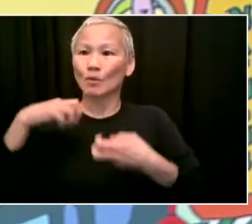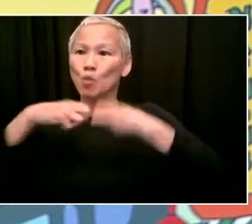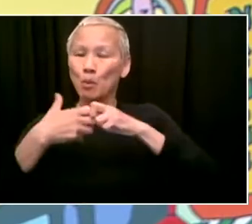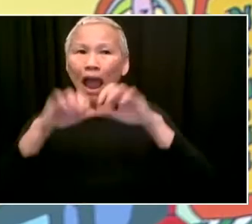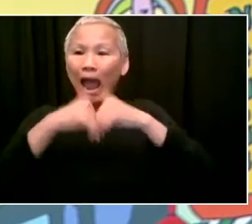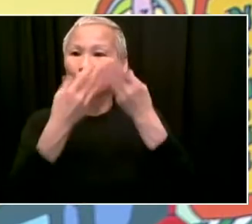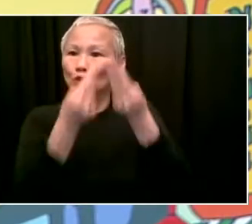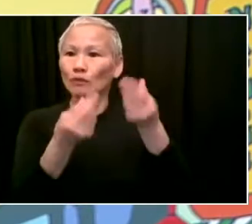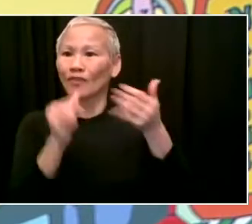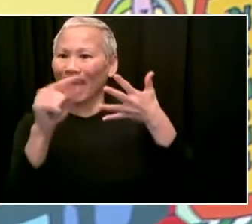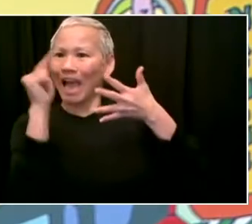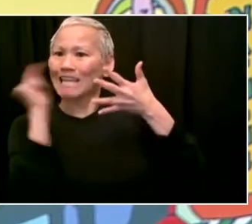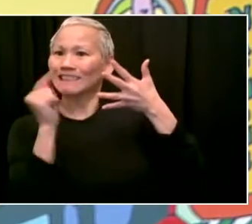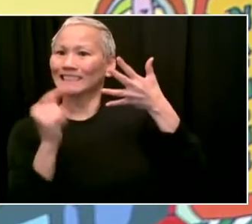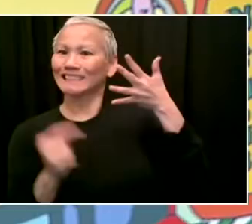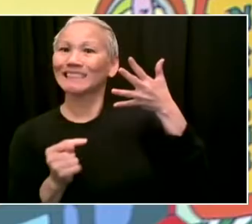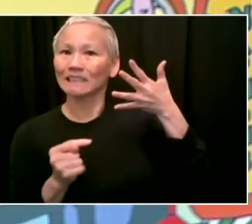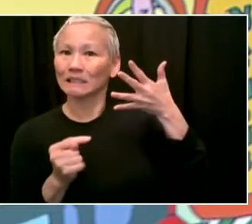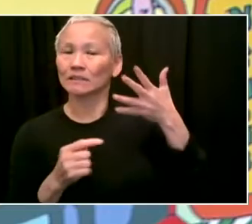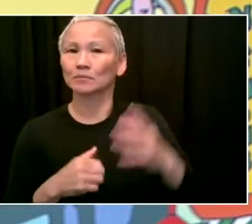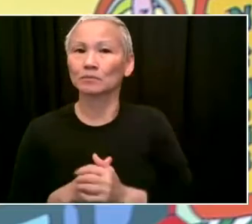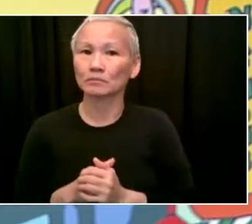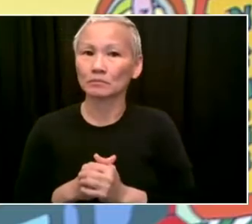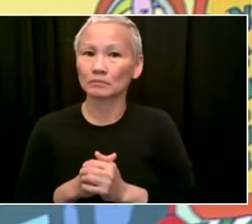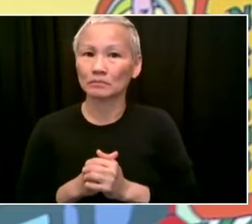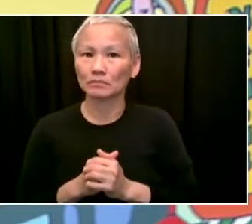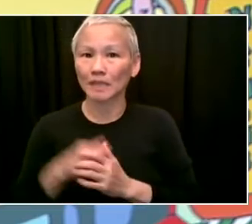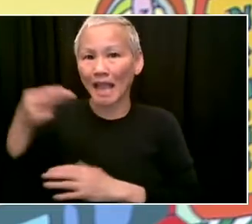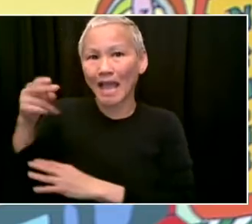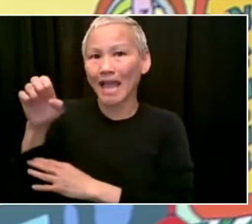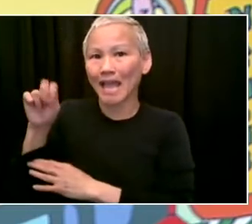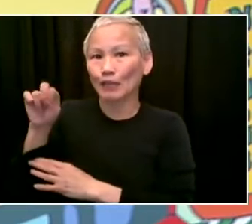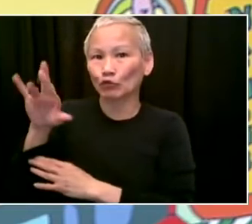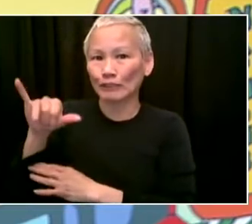Hello, Mr. Mayor. How are you doing today? I'm doing well. Henry, how you been?